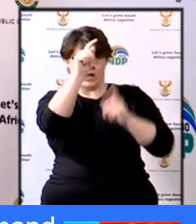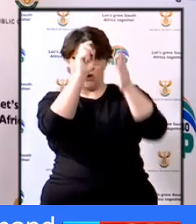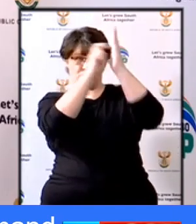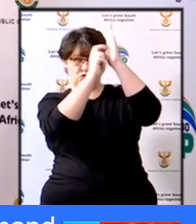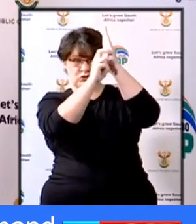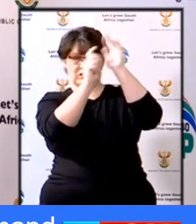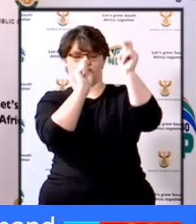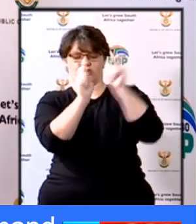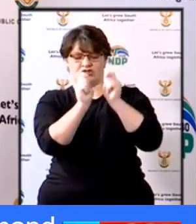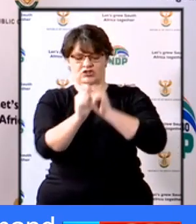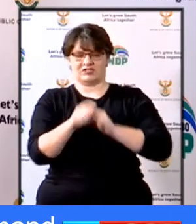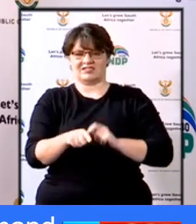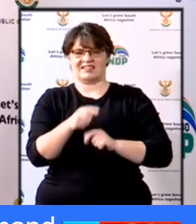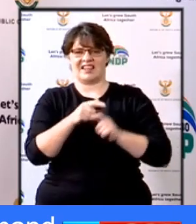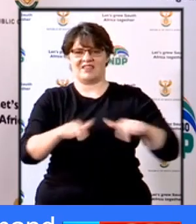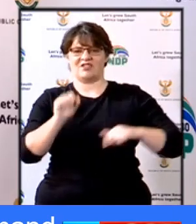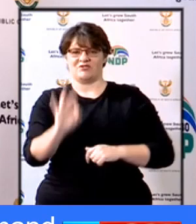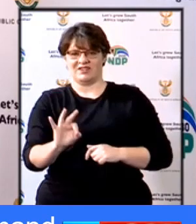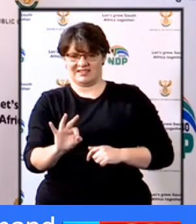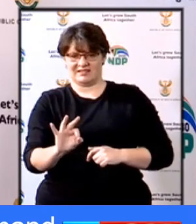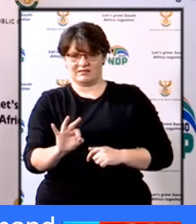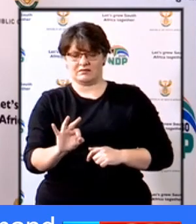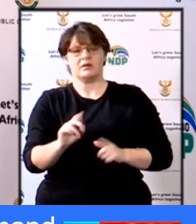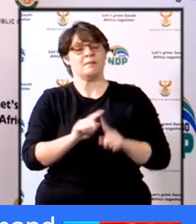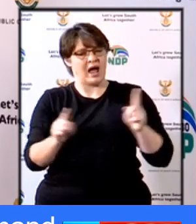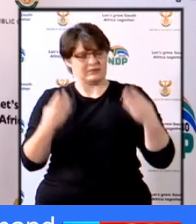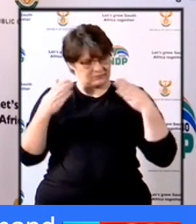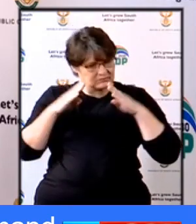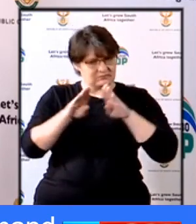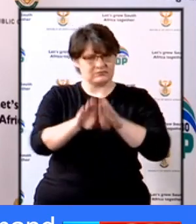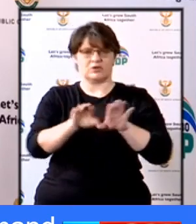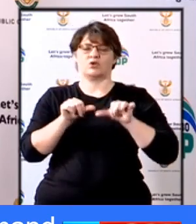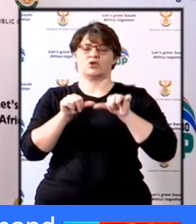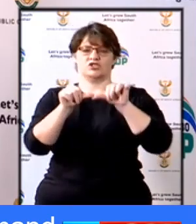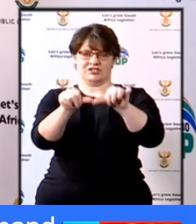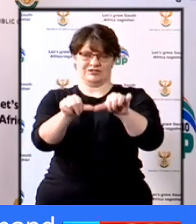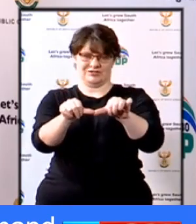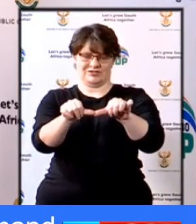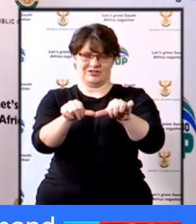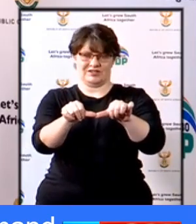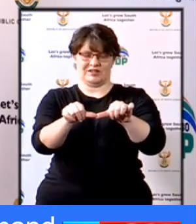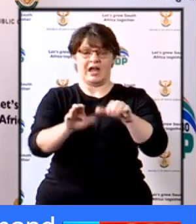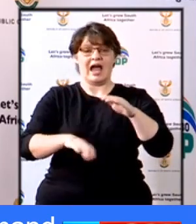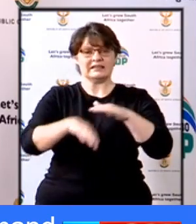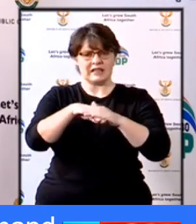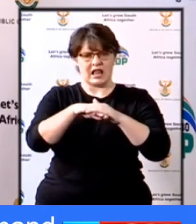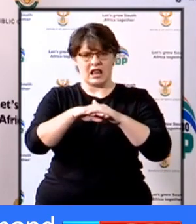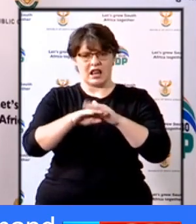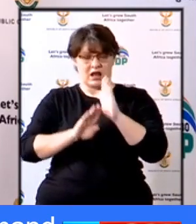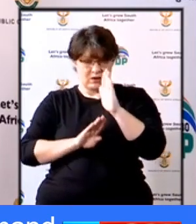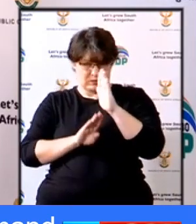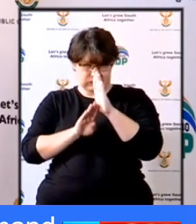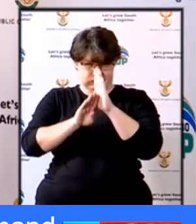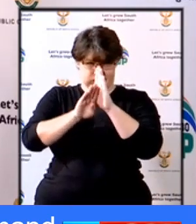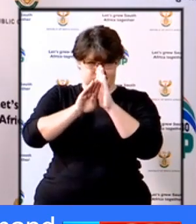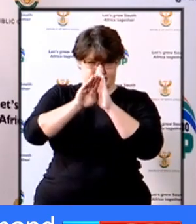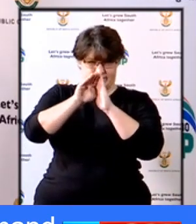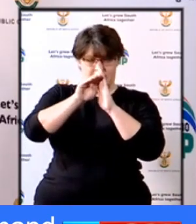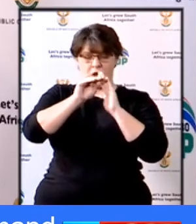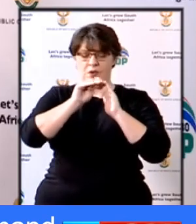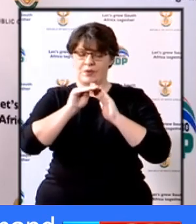However, our state of national lockdown continues until such time that we have flattened the curve for